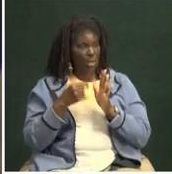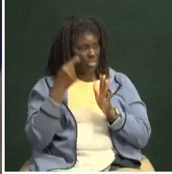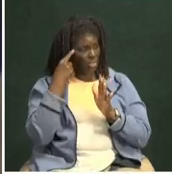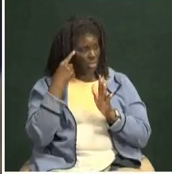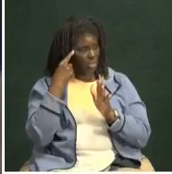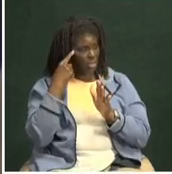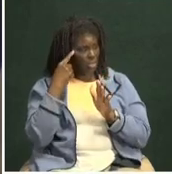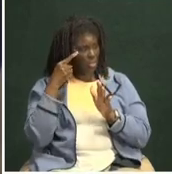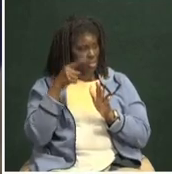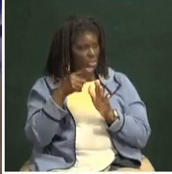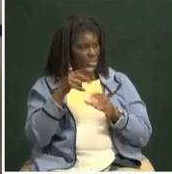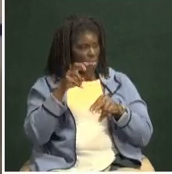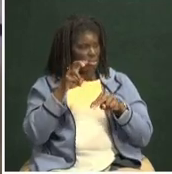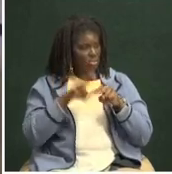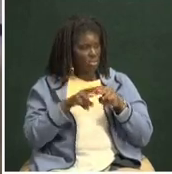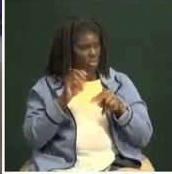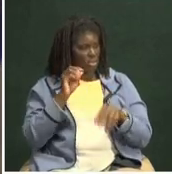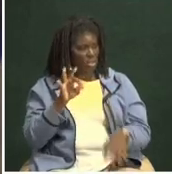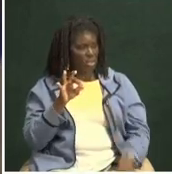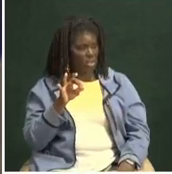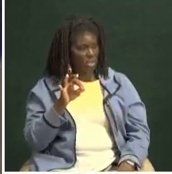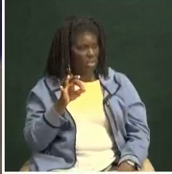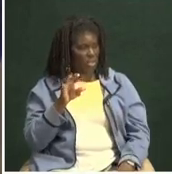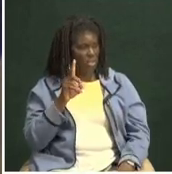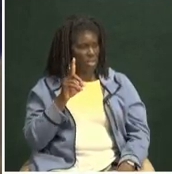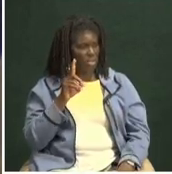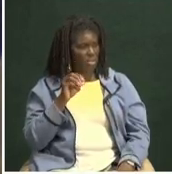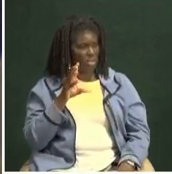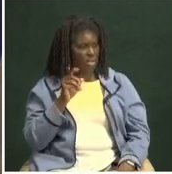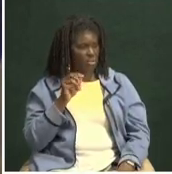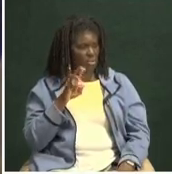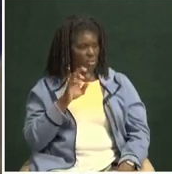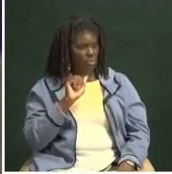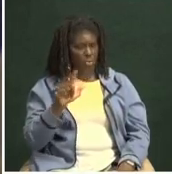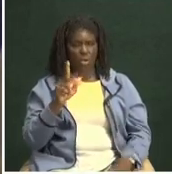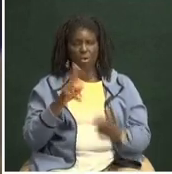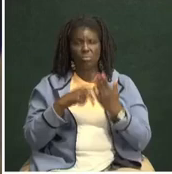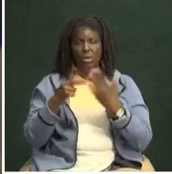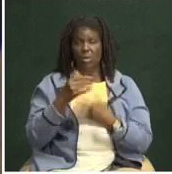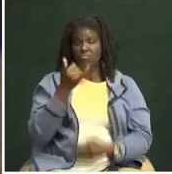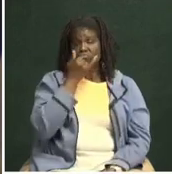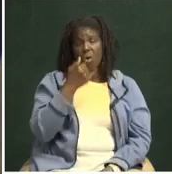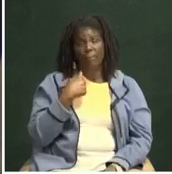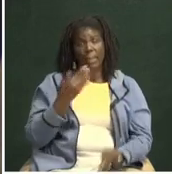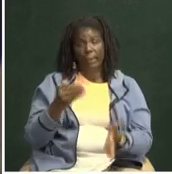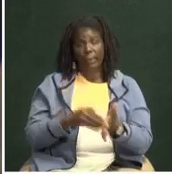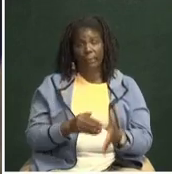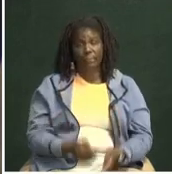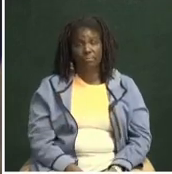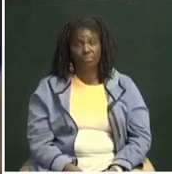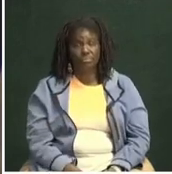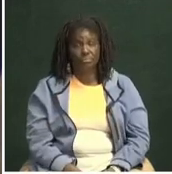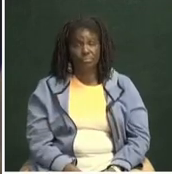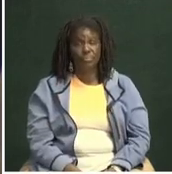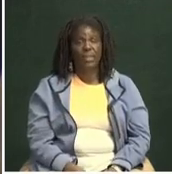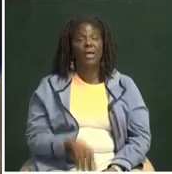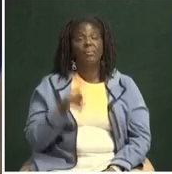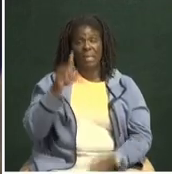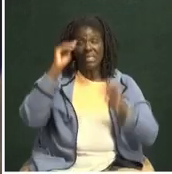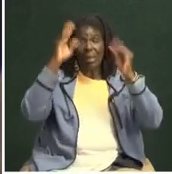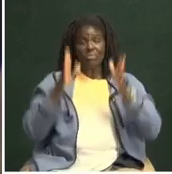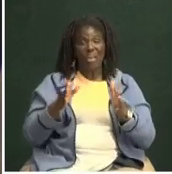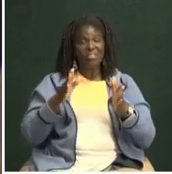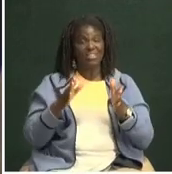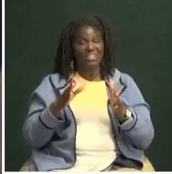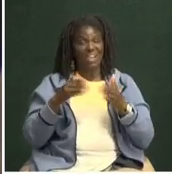were. No, you're the chair of the doctoral program. No. Okay. But he is a professor